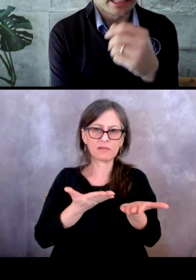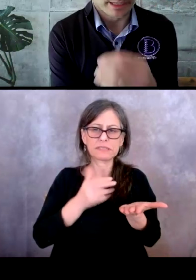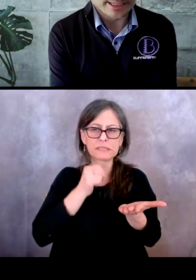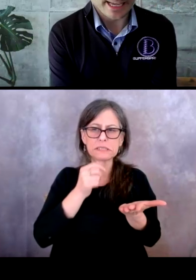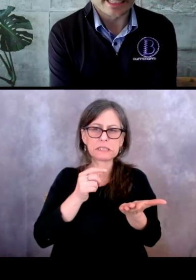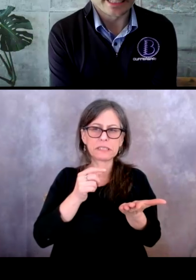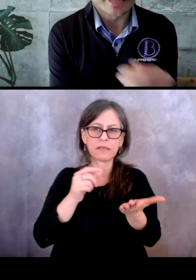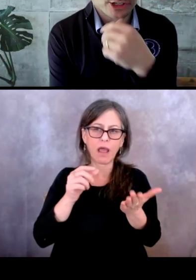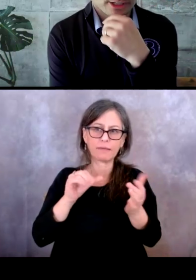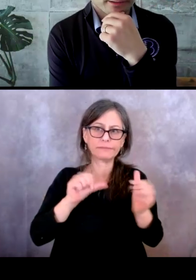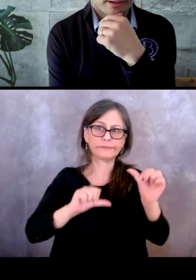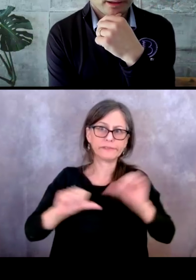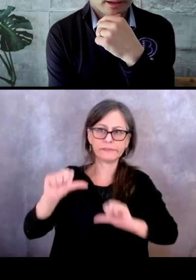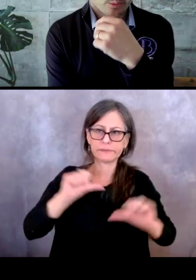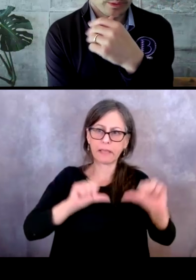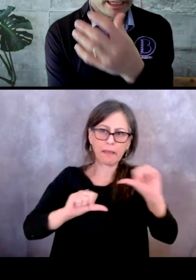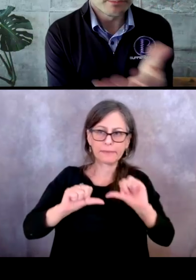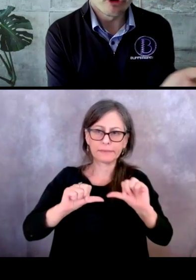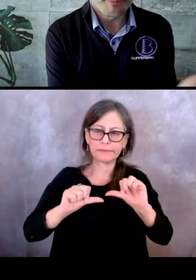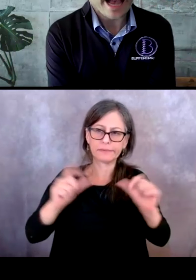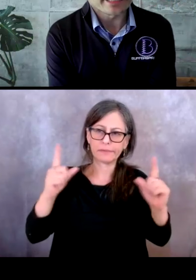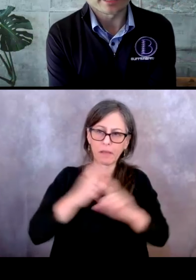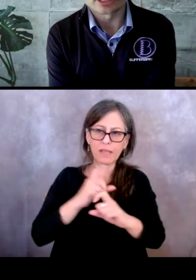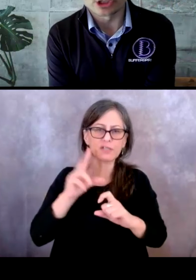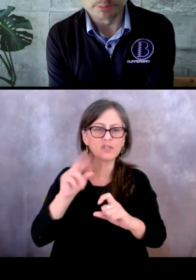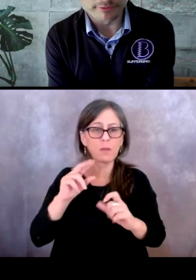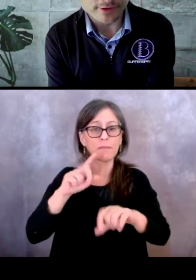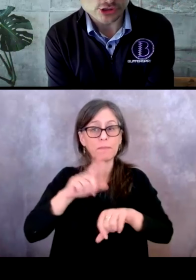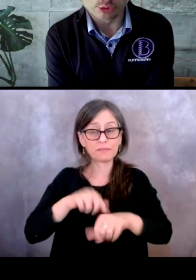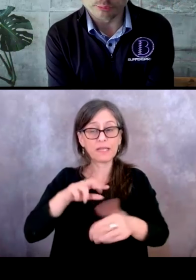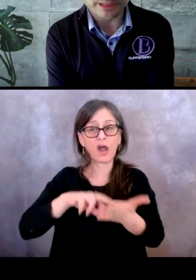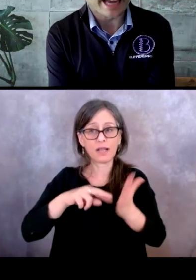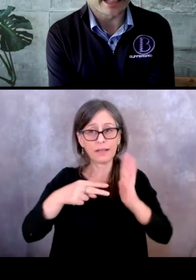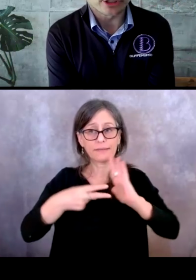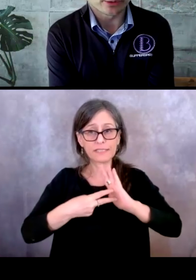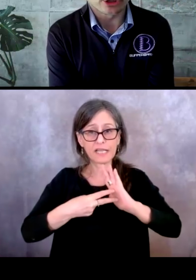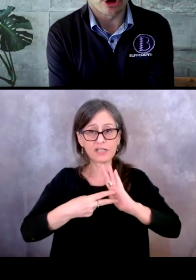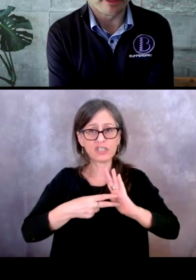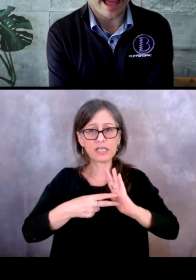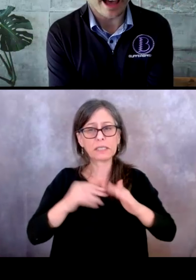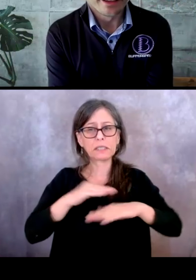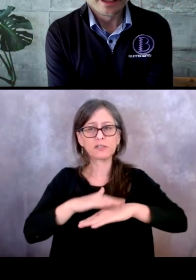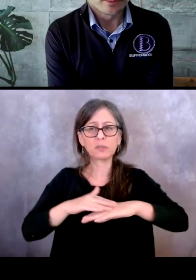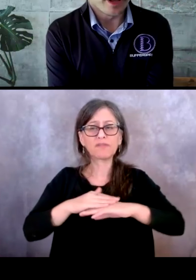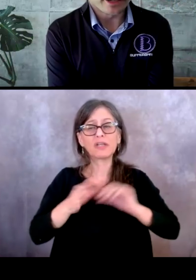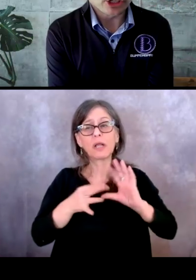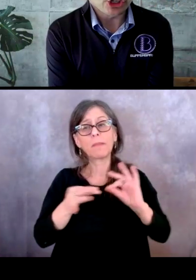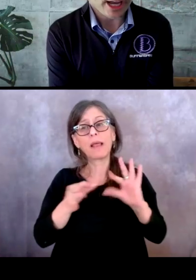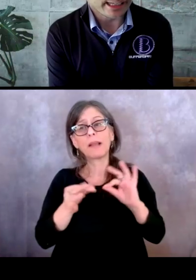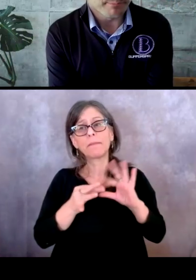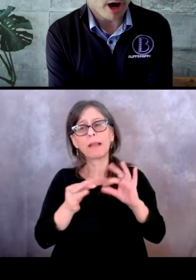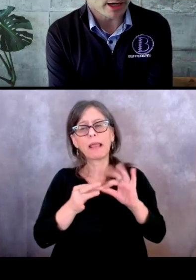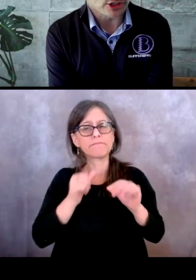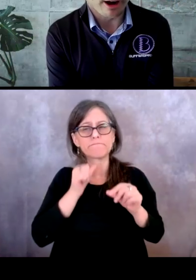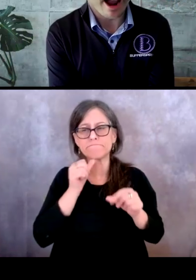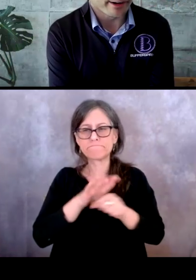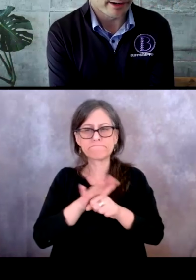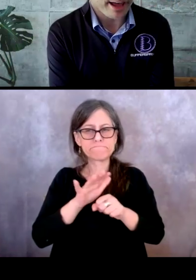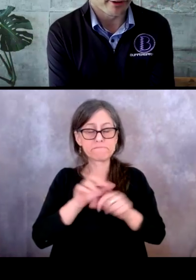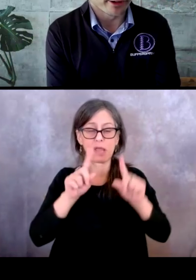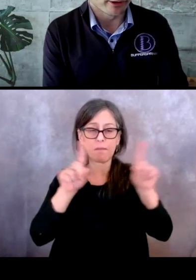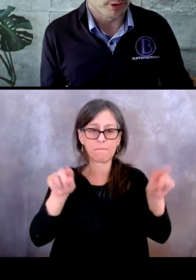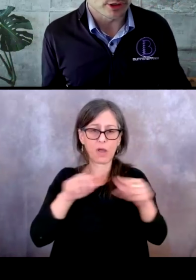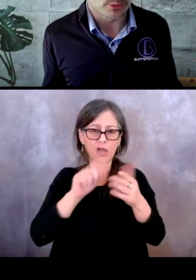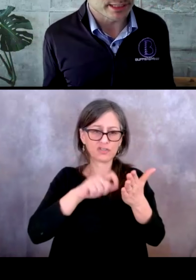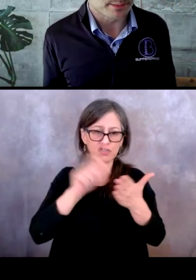rocket science, but it takes intention. We need to move past the superficial platitudes and all of that, not just checking a box or hiring